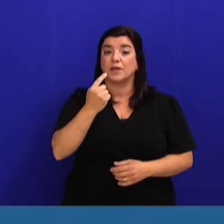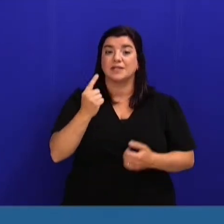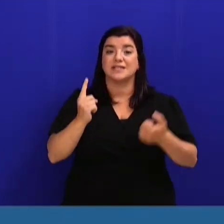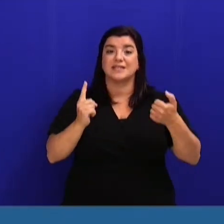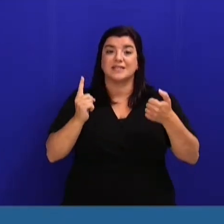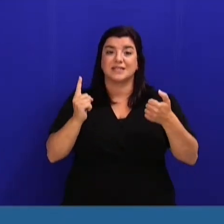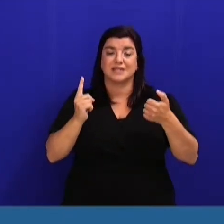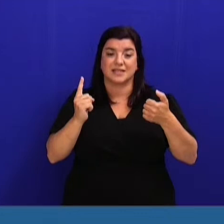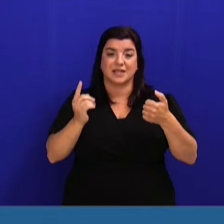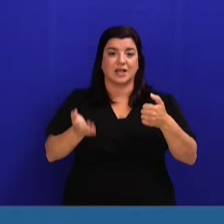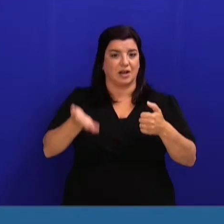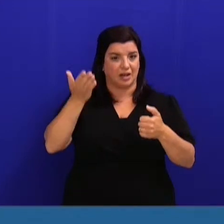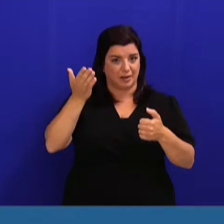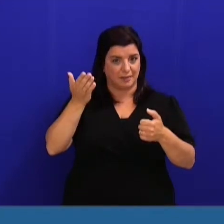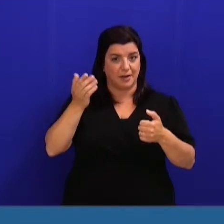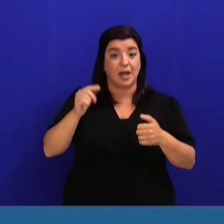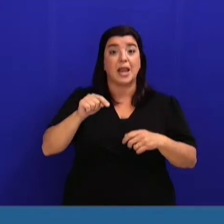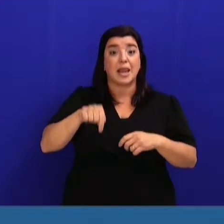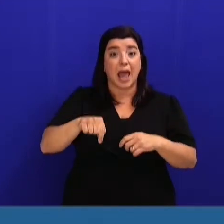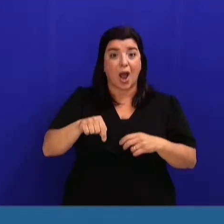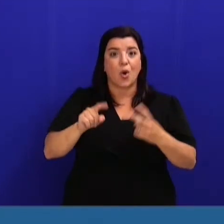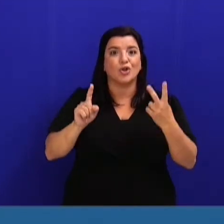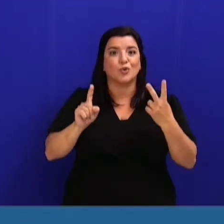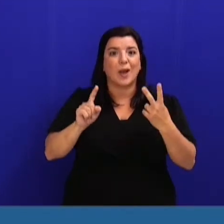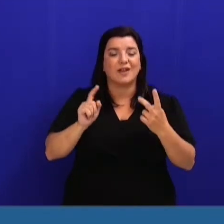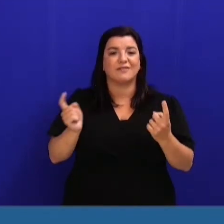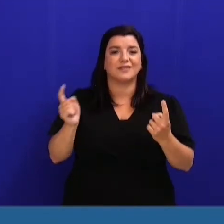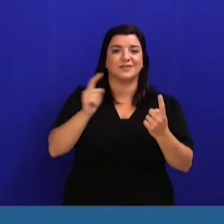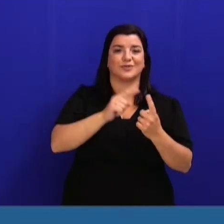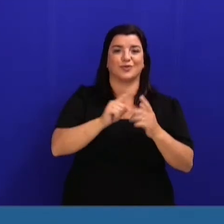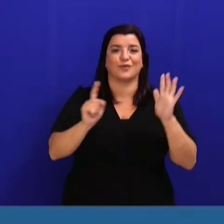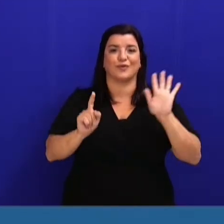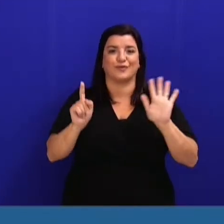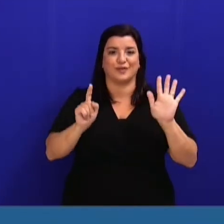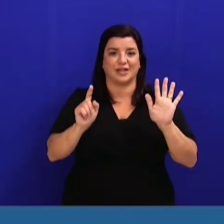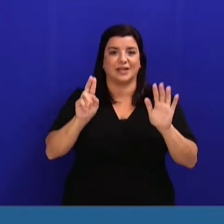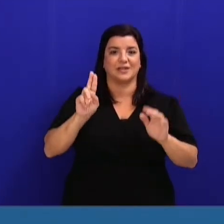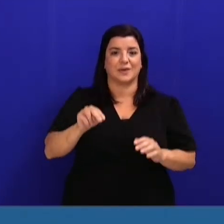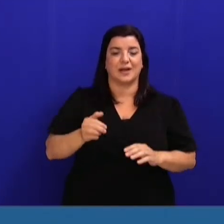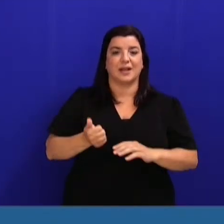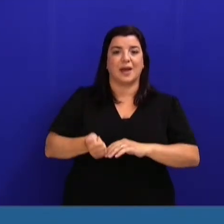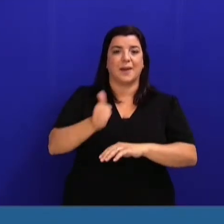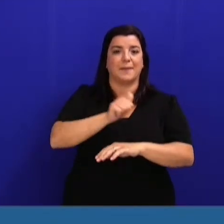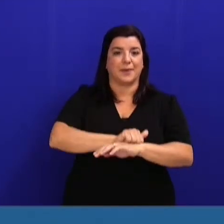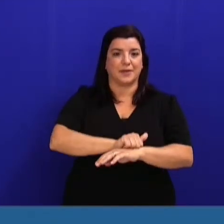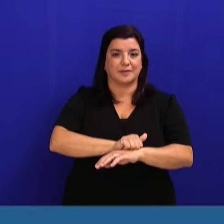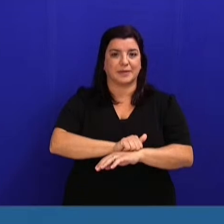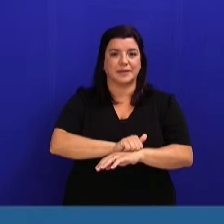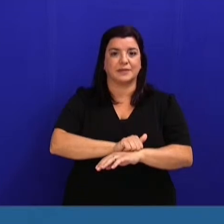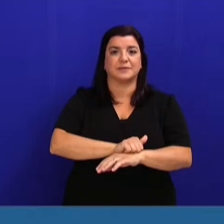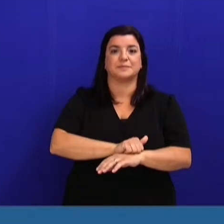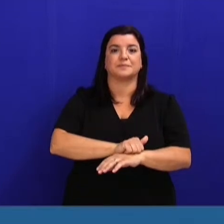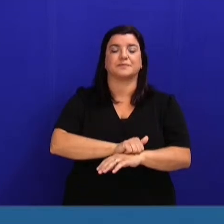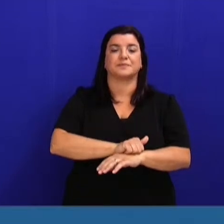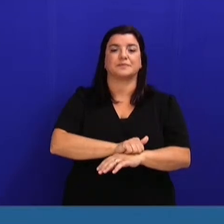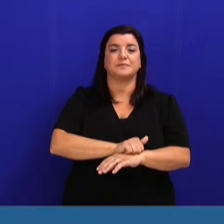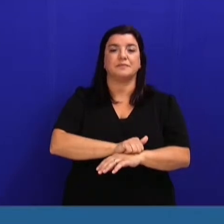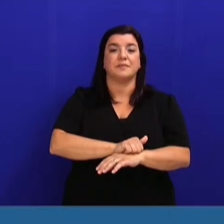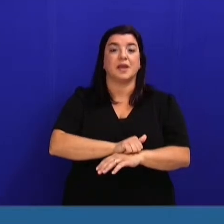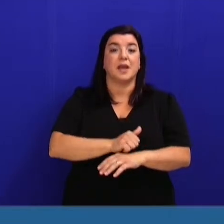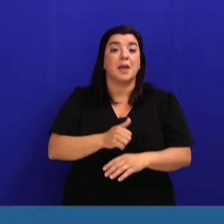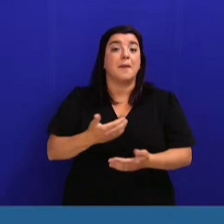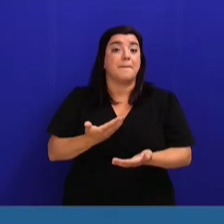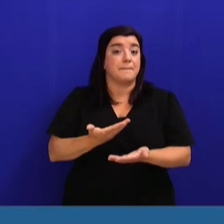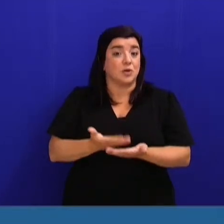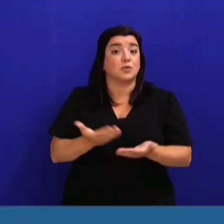15 years of age. We will be sending an appointment to all these children within this age group within the coming days, because we would like